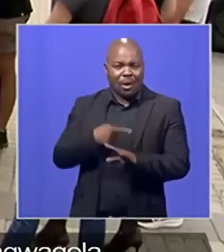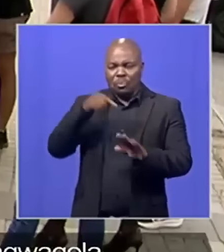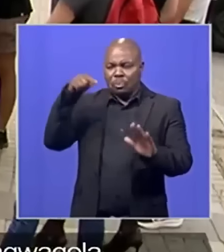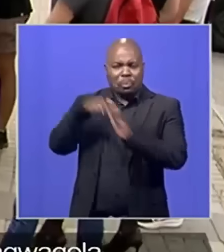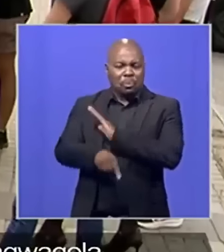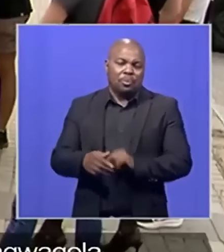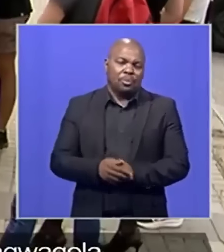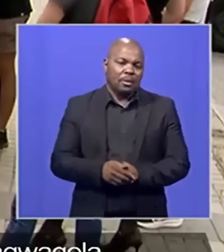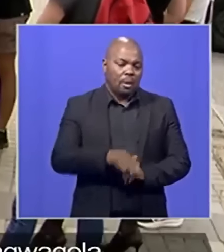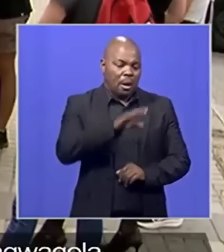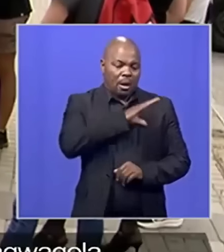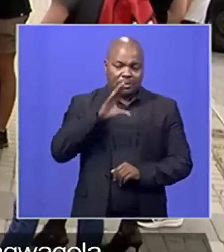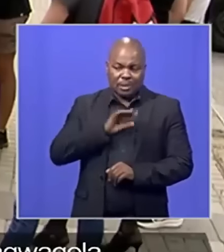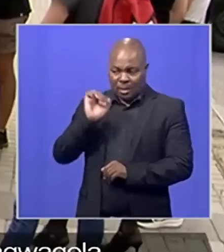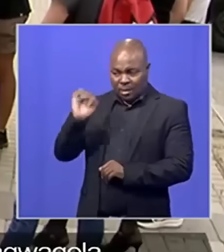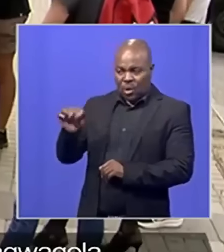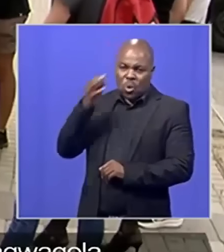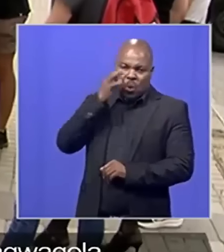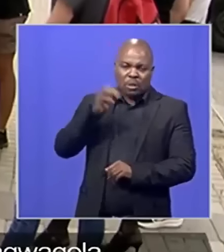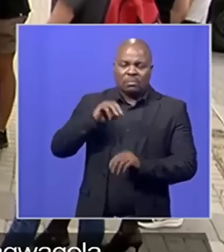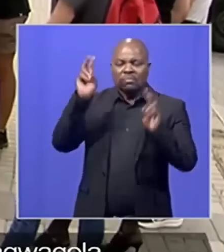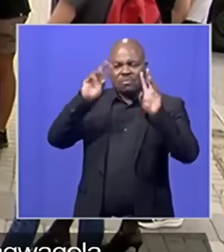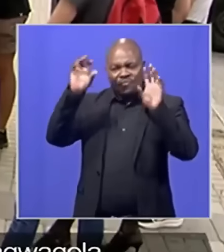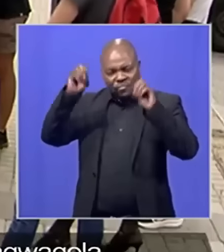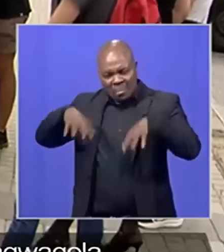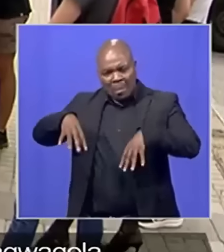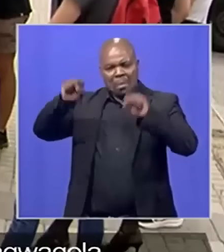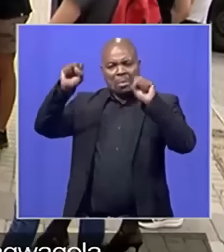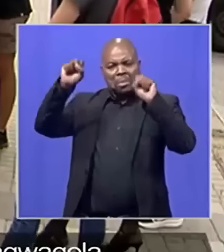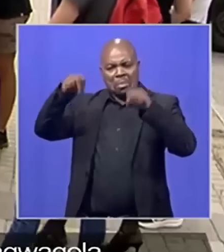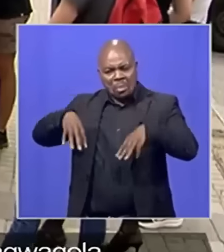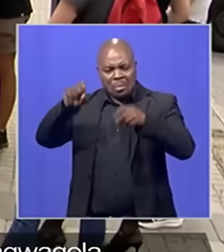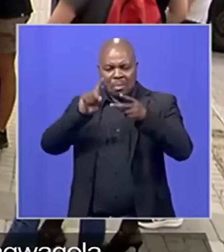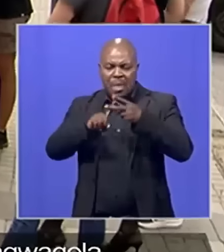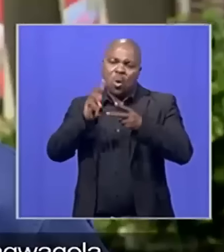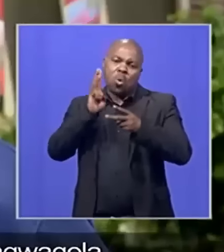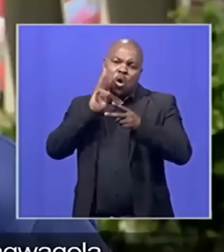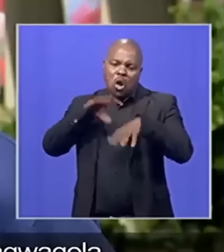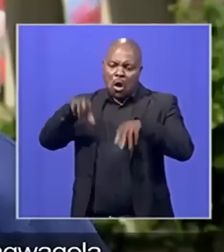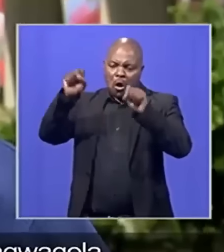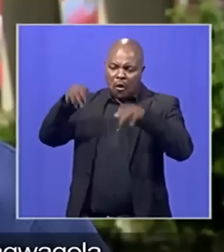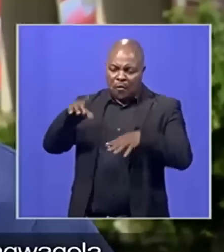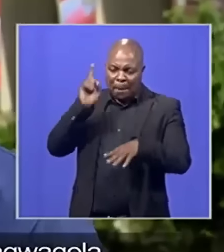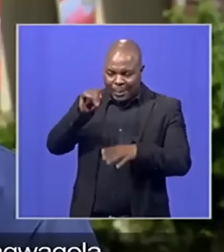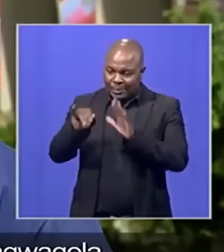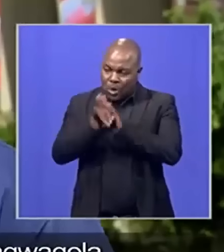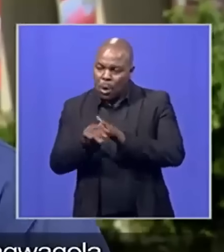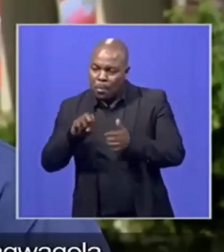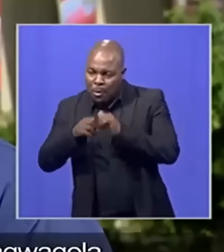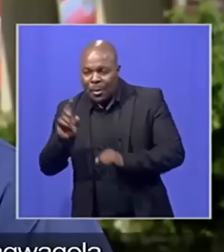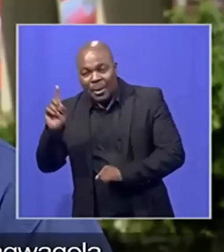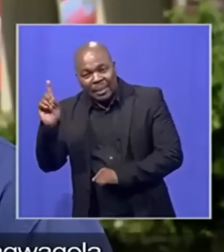o re o nyaka gore modi o wa ka go kgaotšwa mohlagase le metsi o tlhathwe ka bjako It's about finding out what was the cause.